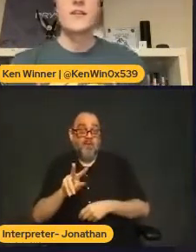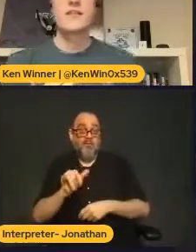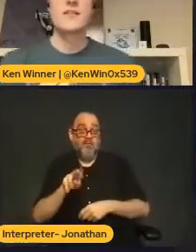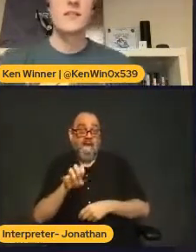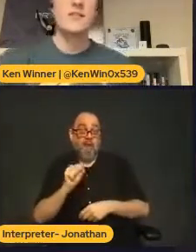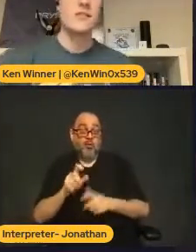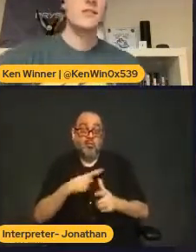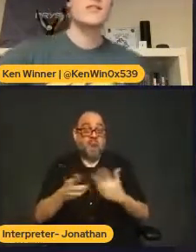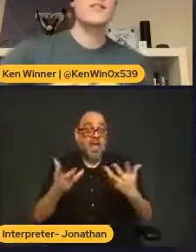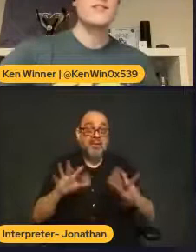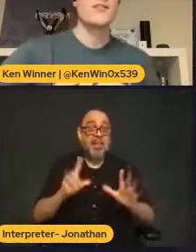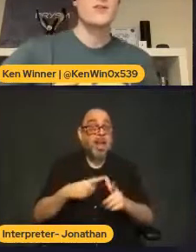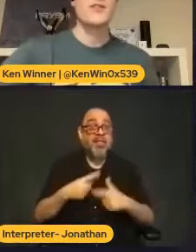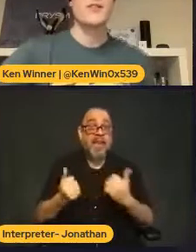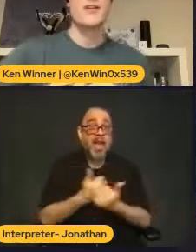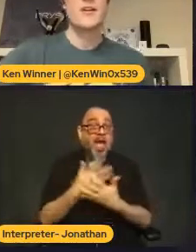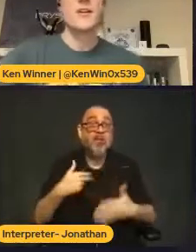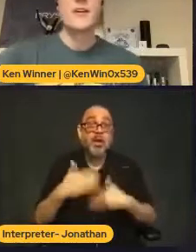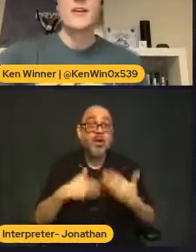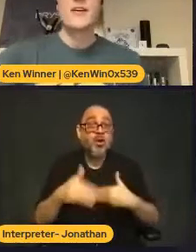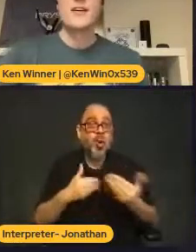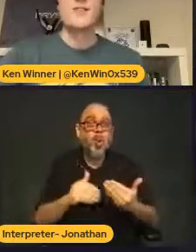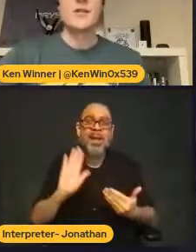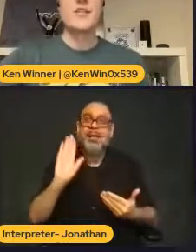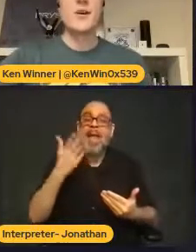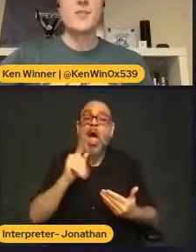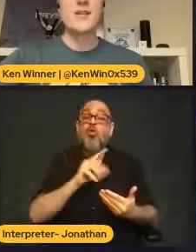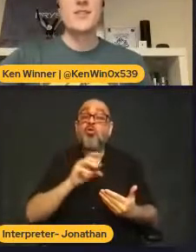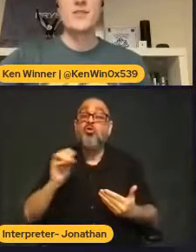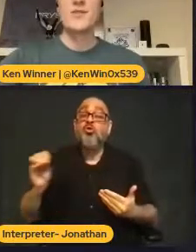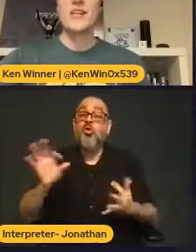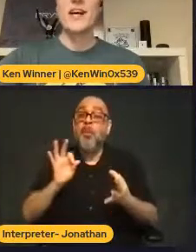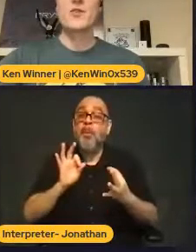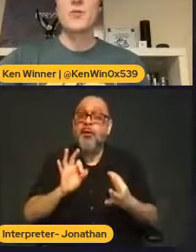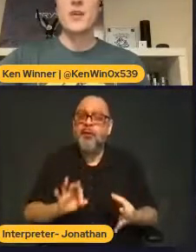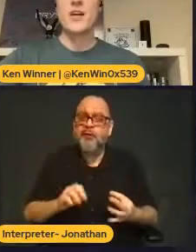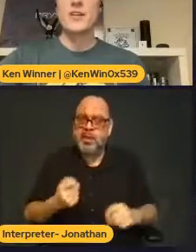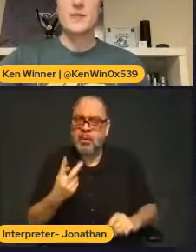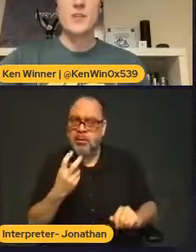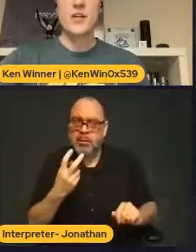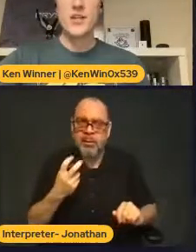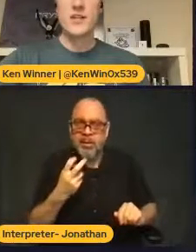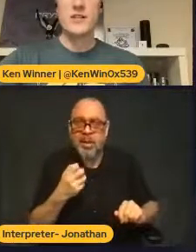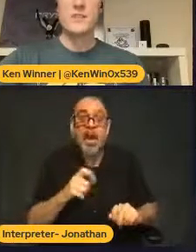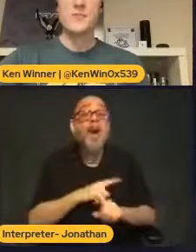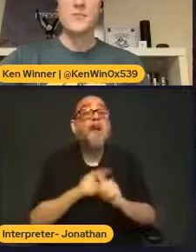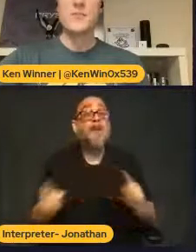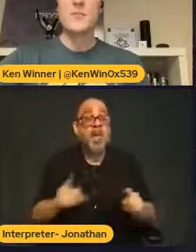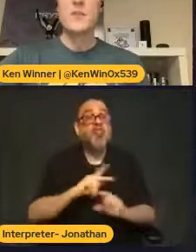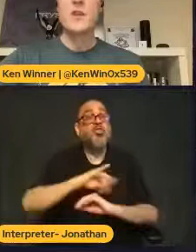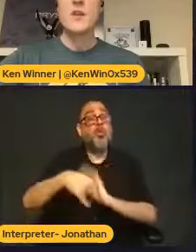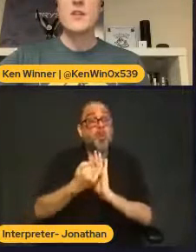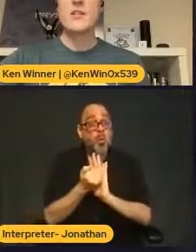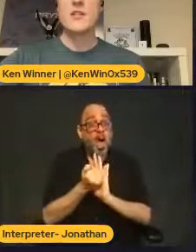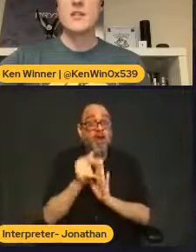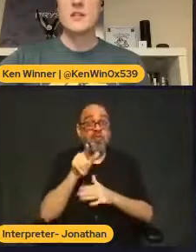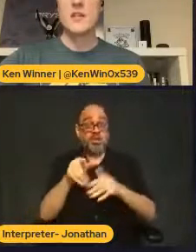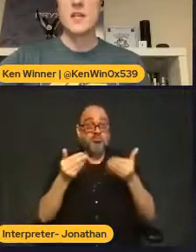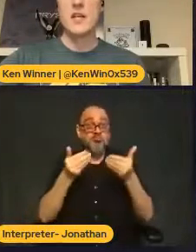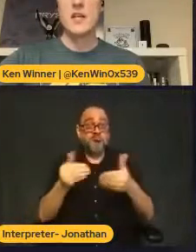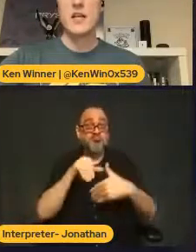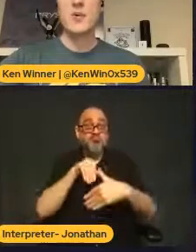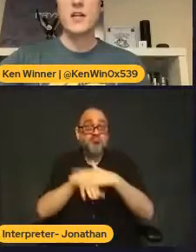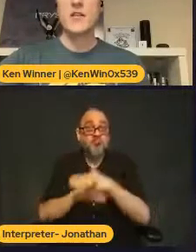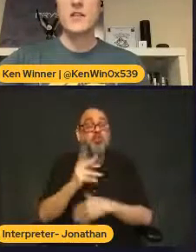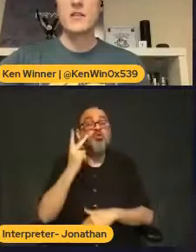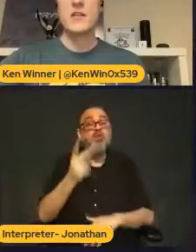going, right? Sounds too good to be true. If we jump into the actual project, you can see the